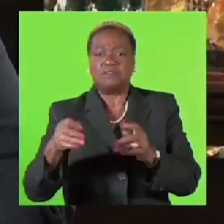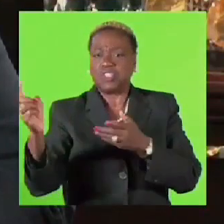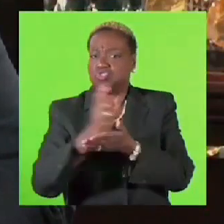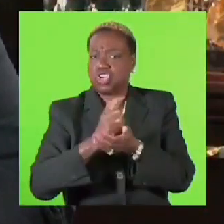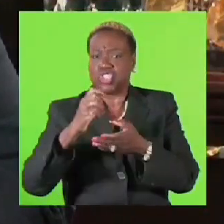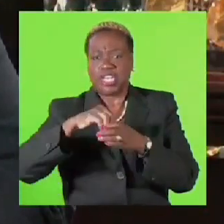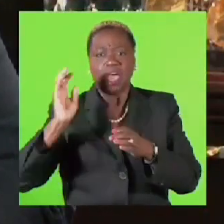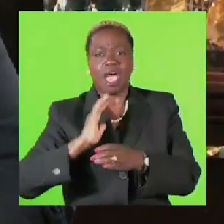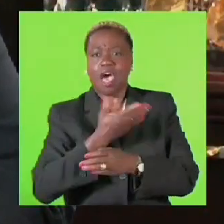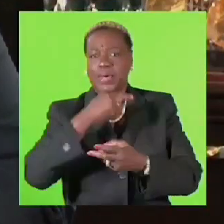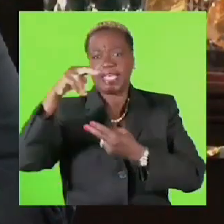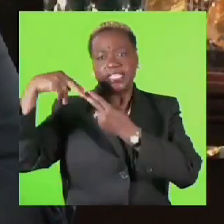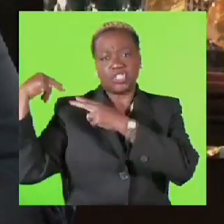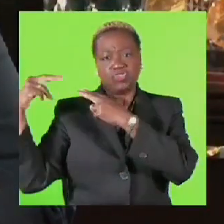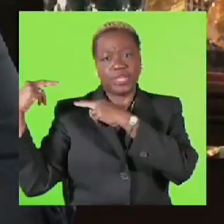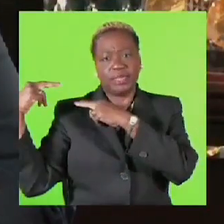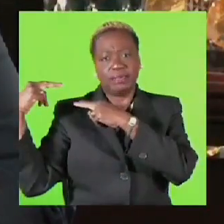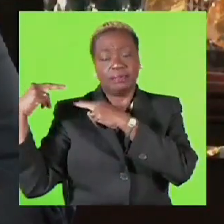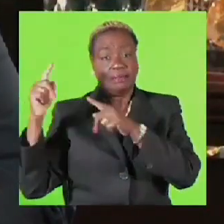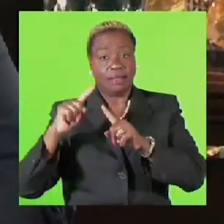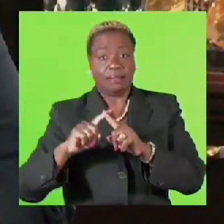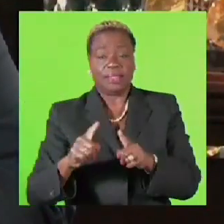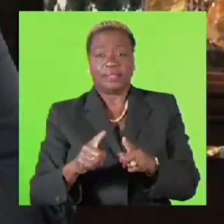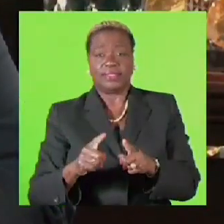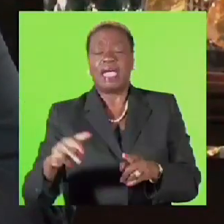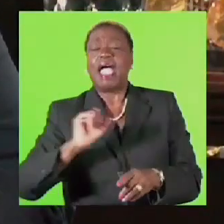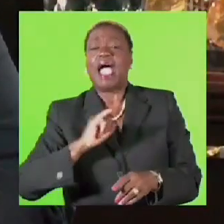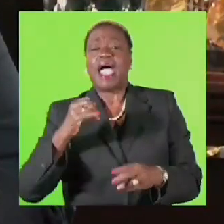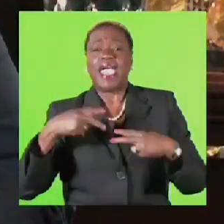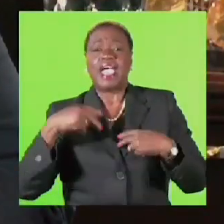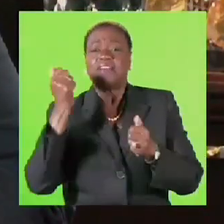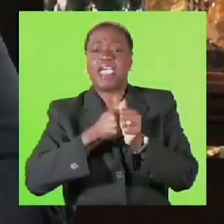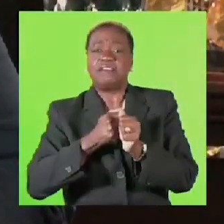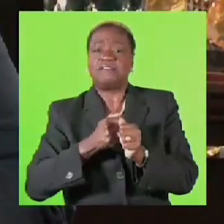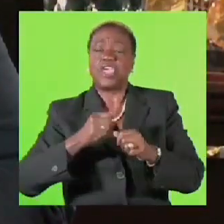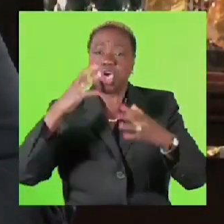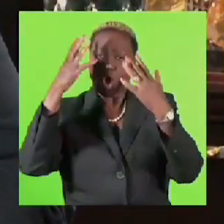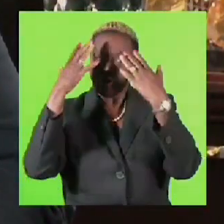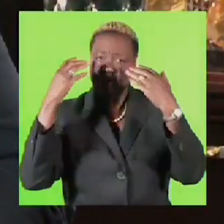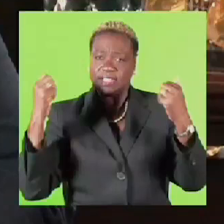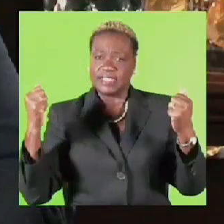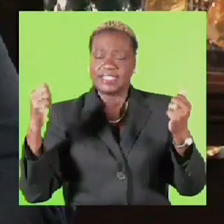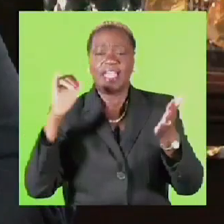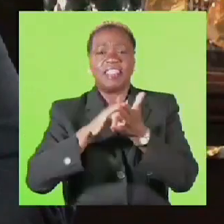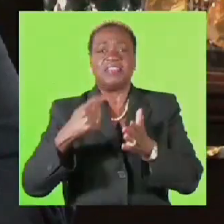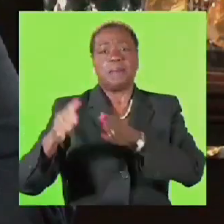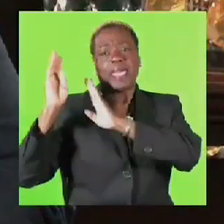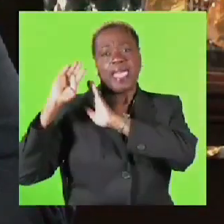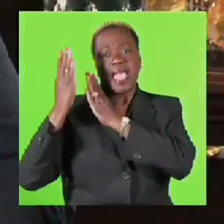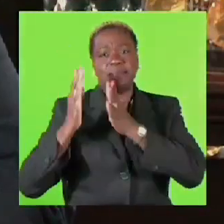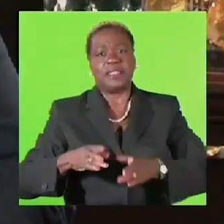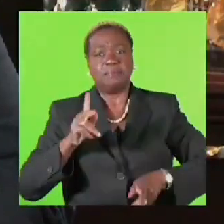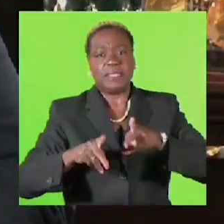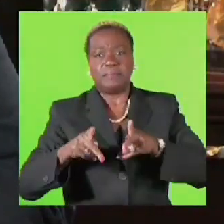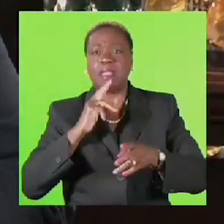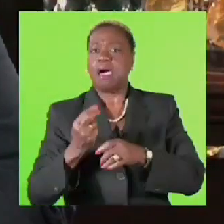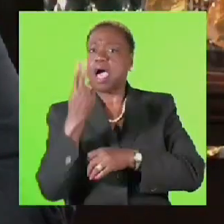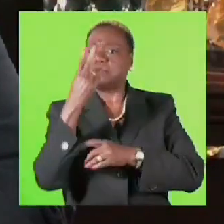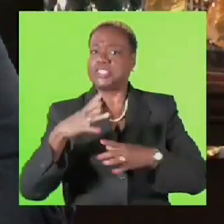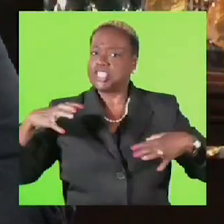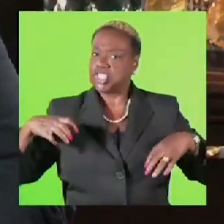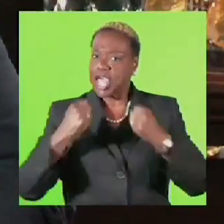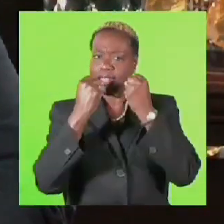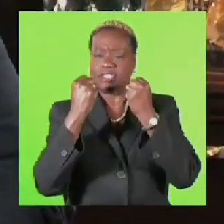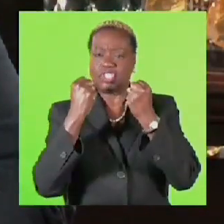history. However, I have every confidence that the Bahamian people are up to